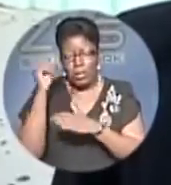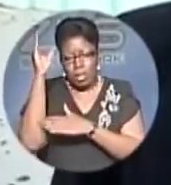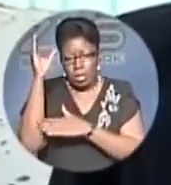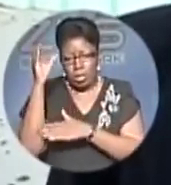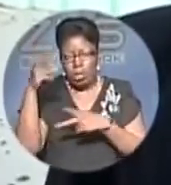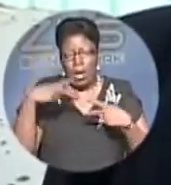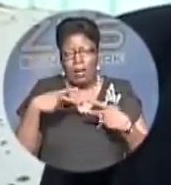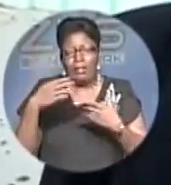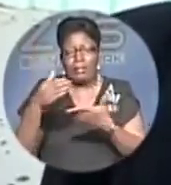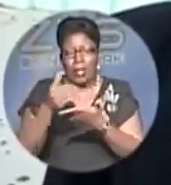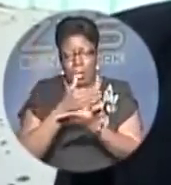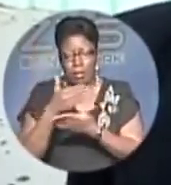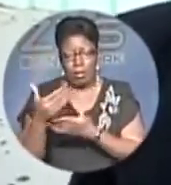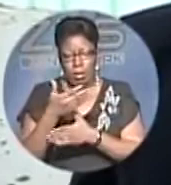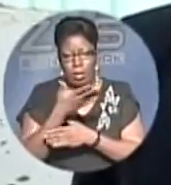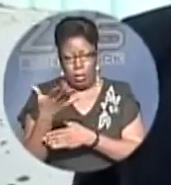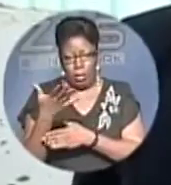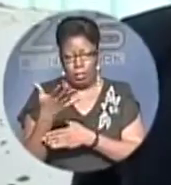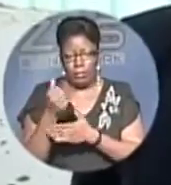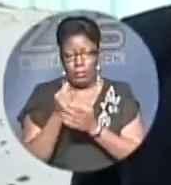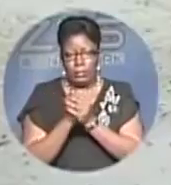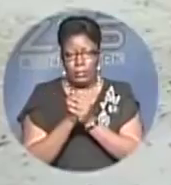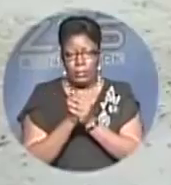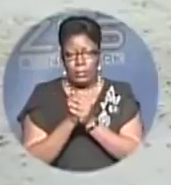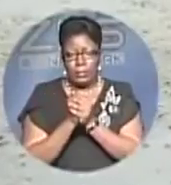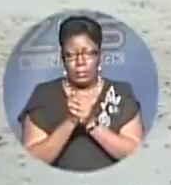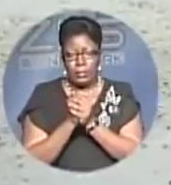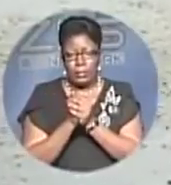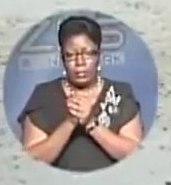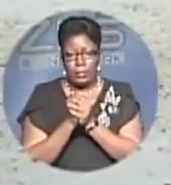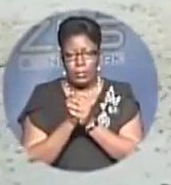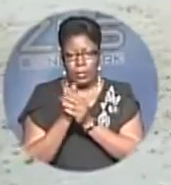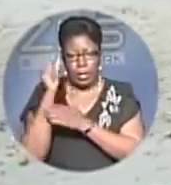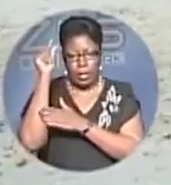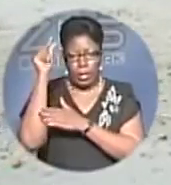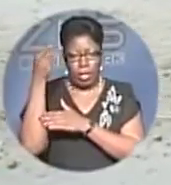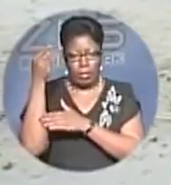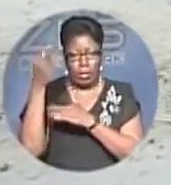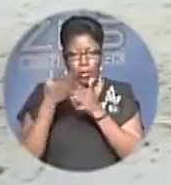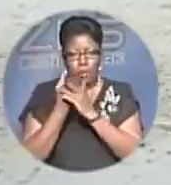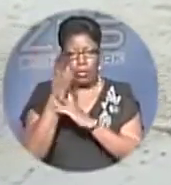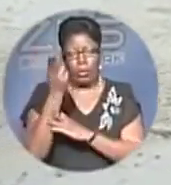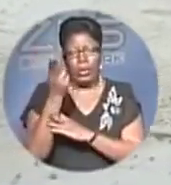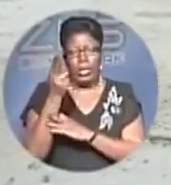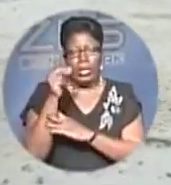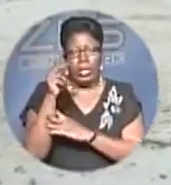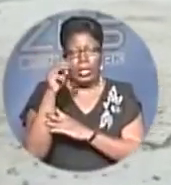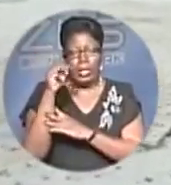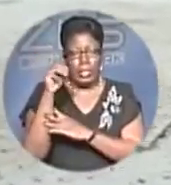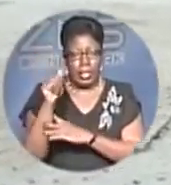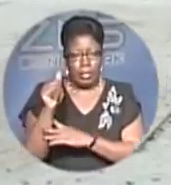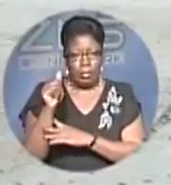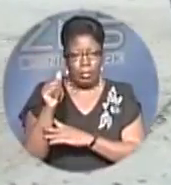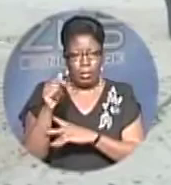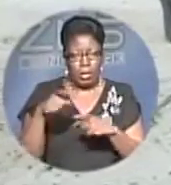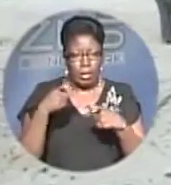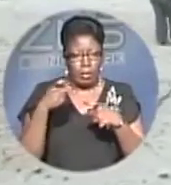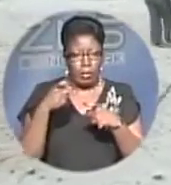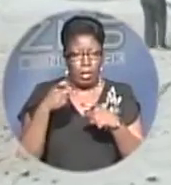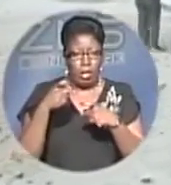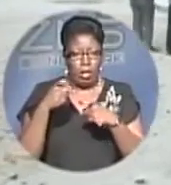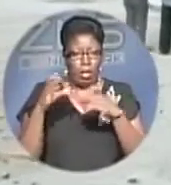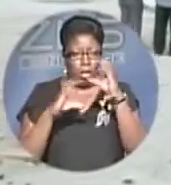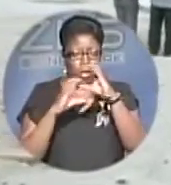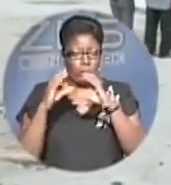everything accessible. And so we're giving it the once over. The government through NEMA awarded a $20,000 contract to repair the damage